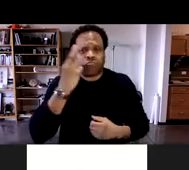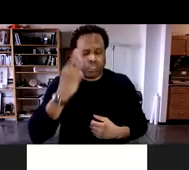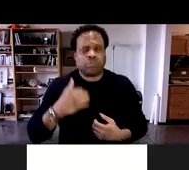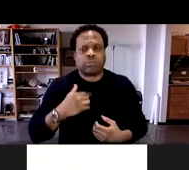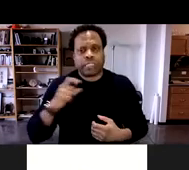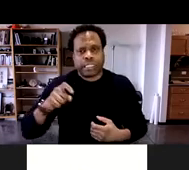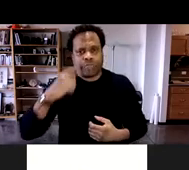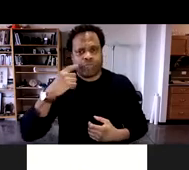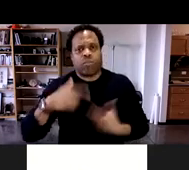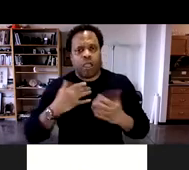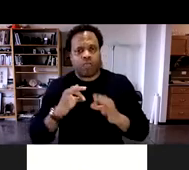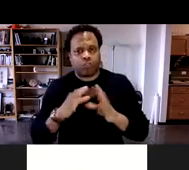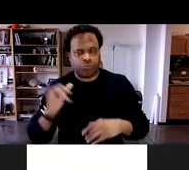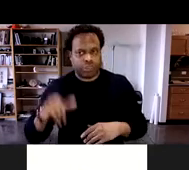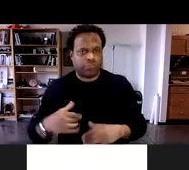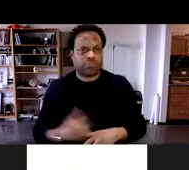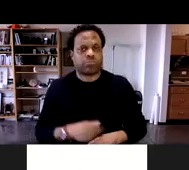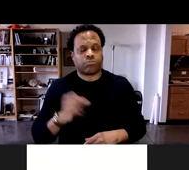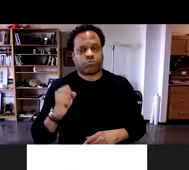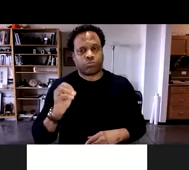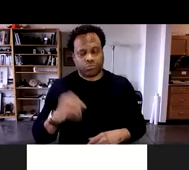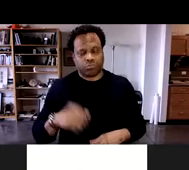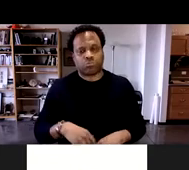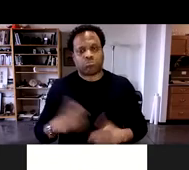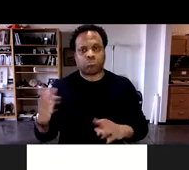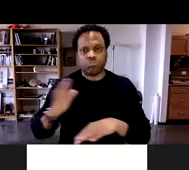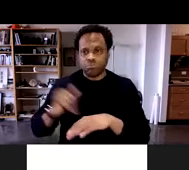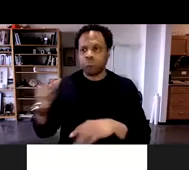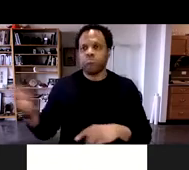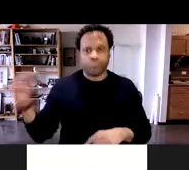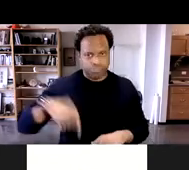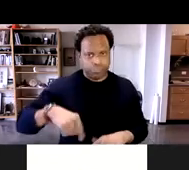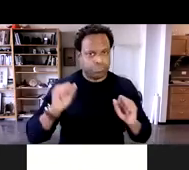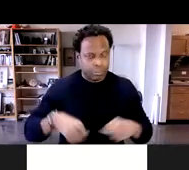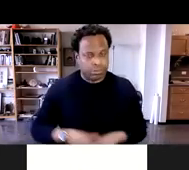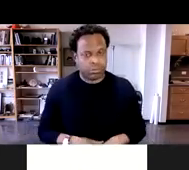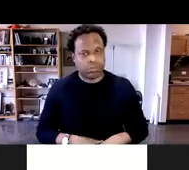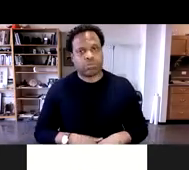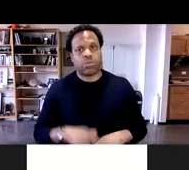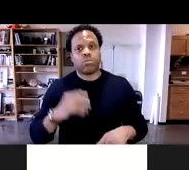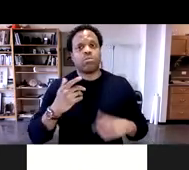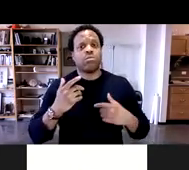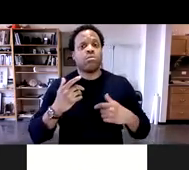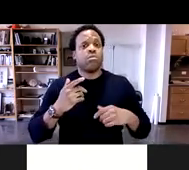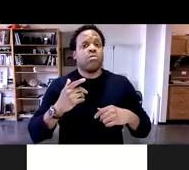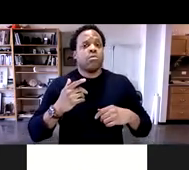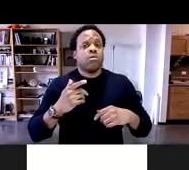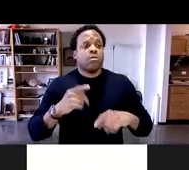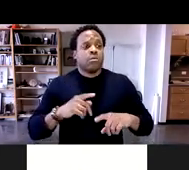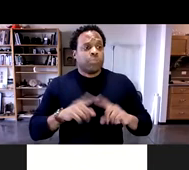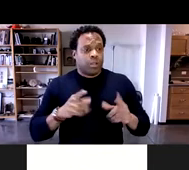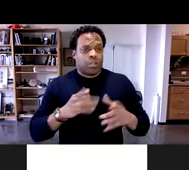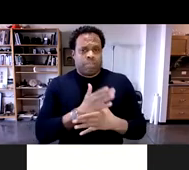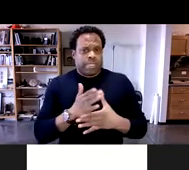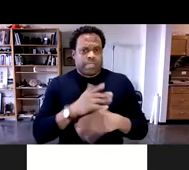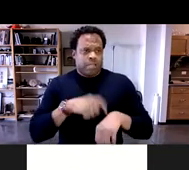urgent. So we can't really afford to wait for the live interpreter. So that's when you could go ahead and use the